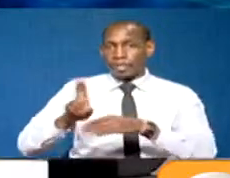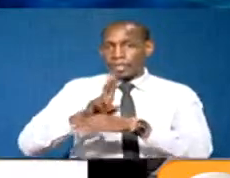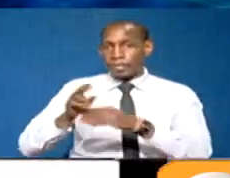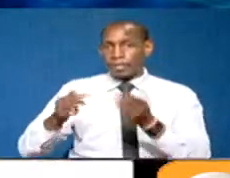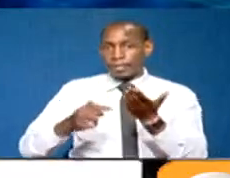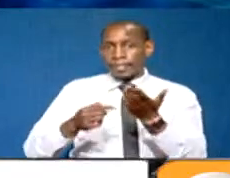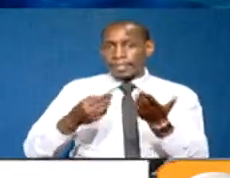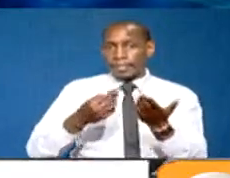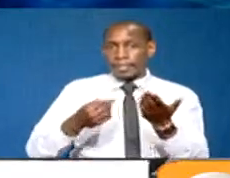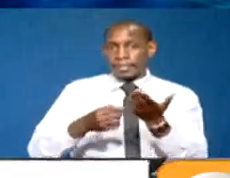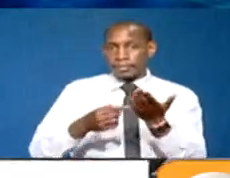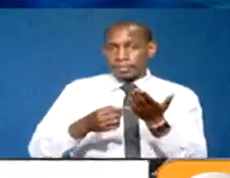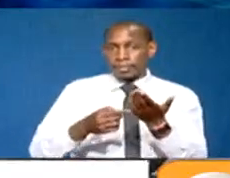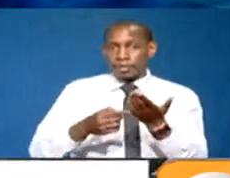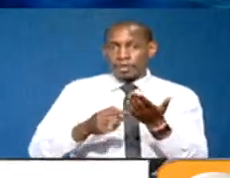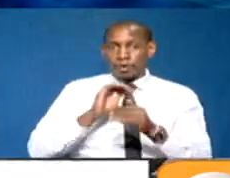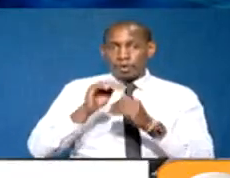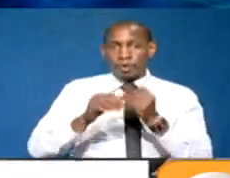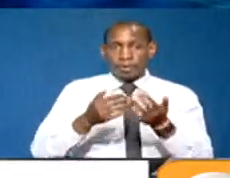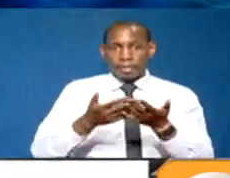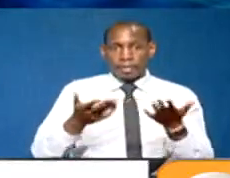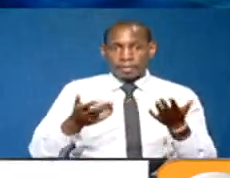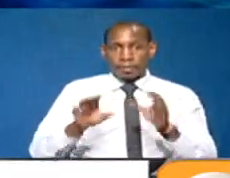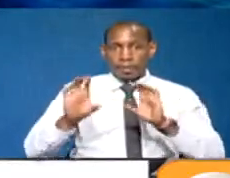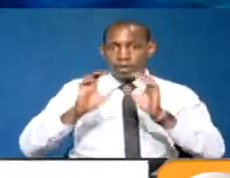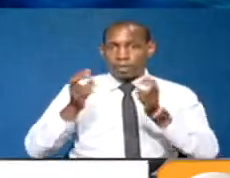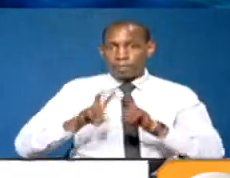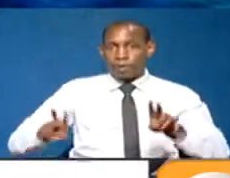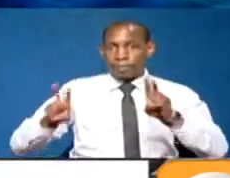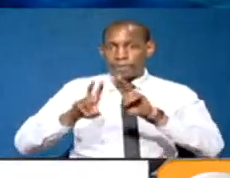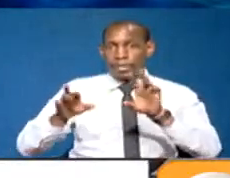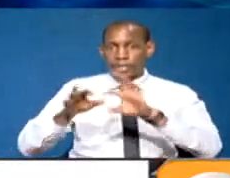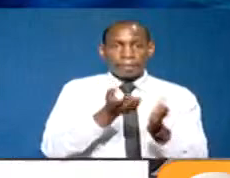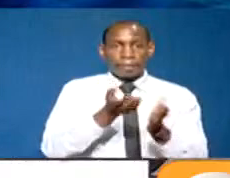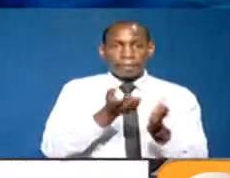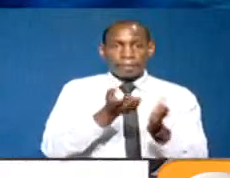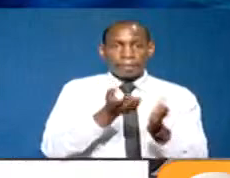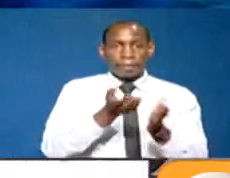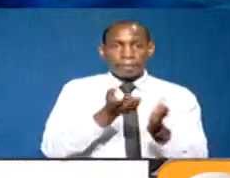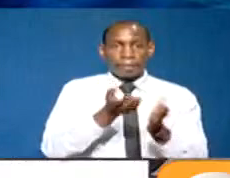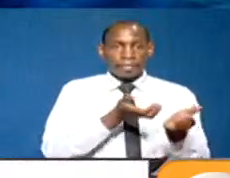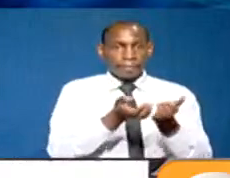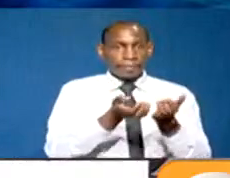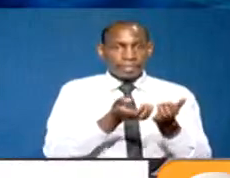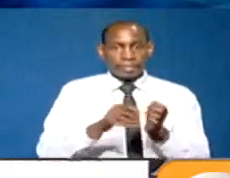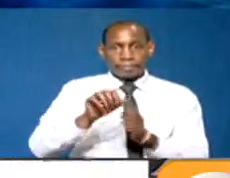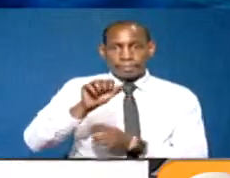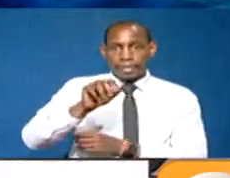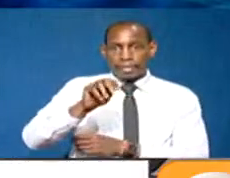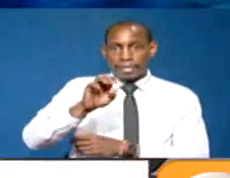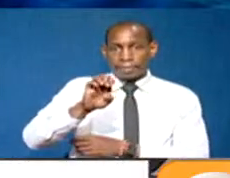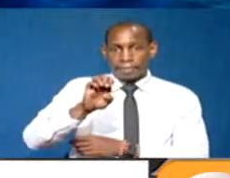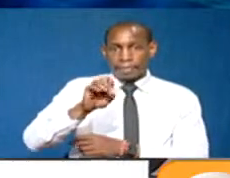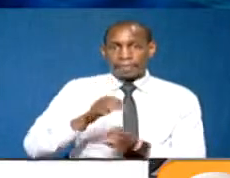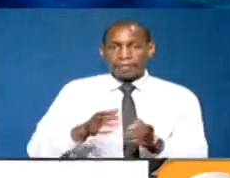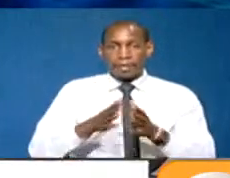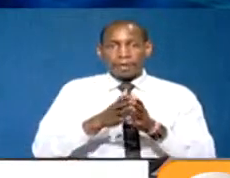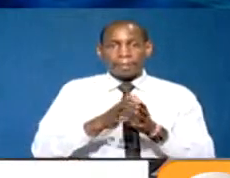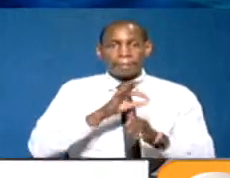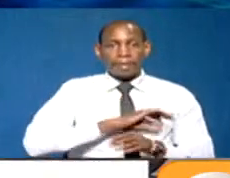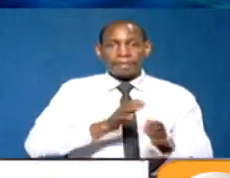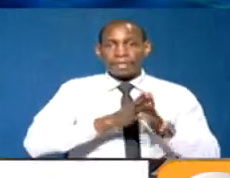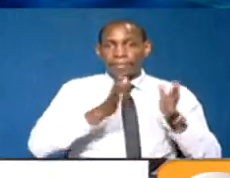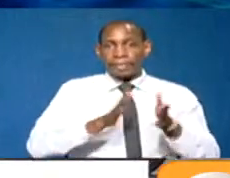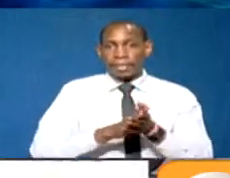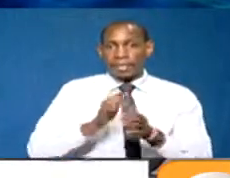use of digital technology at all points along the global value chain, with small and medium enterprises, that is SMEs, the biggest